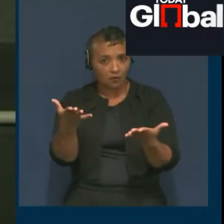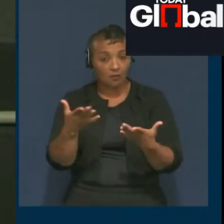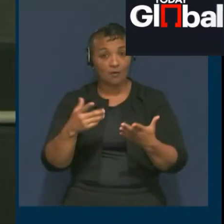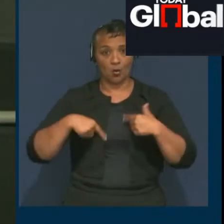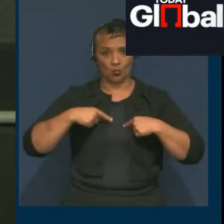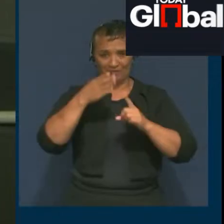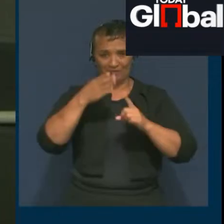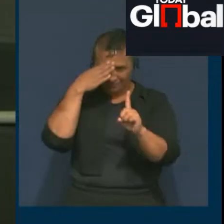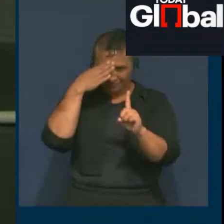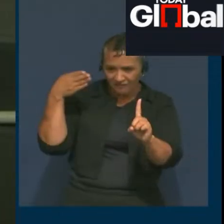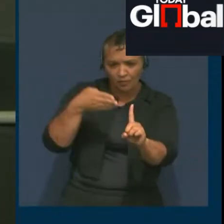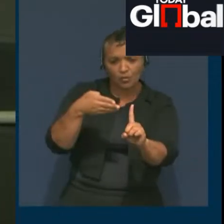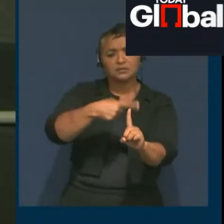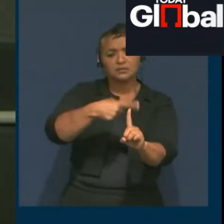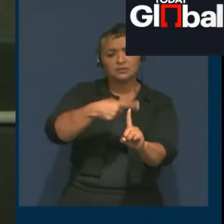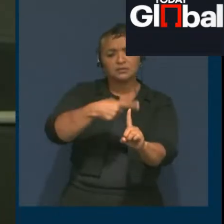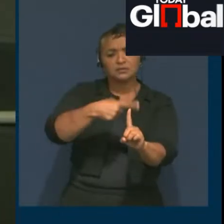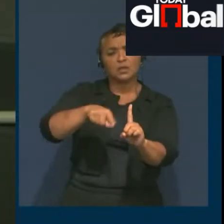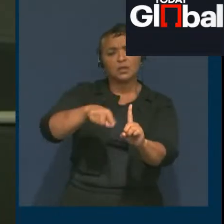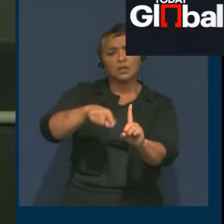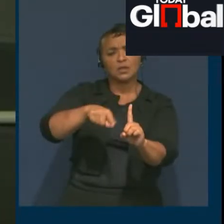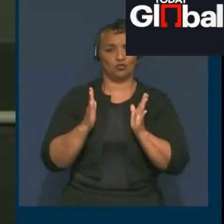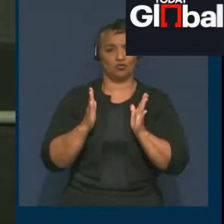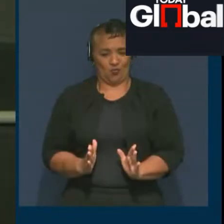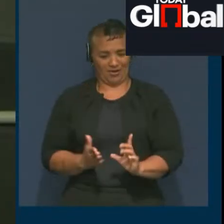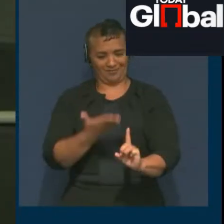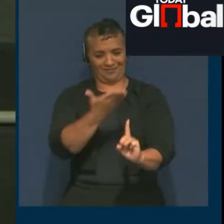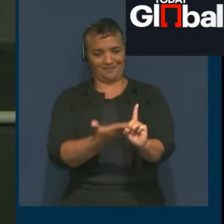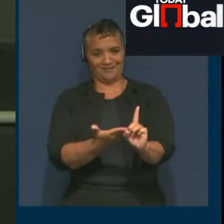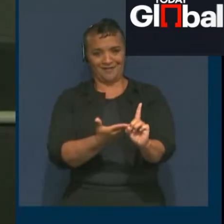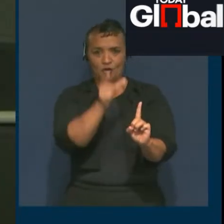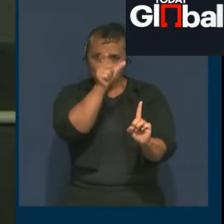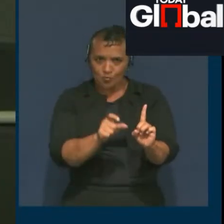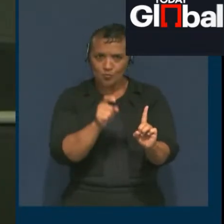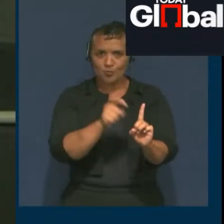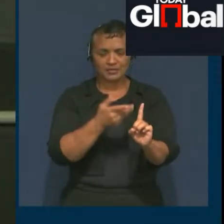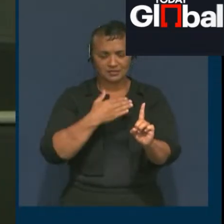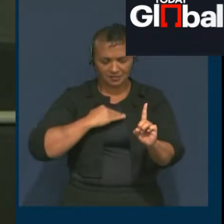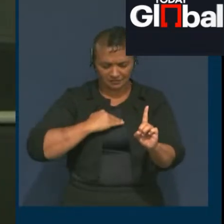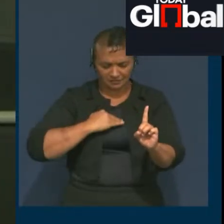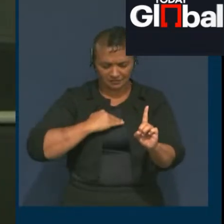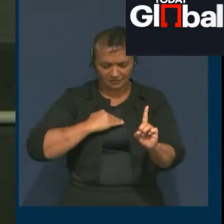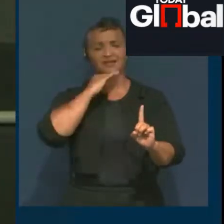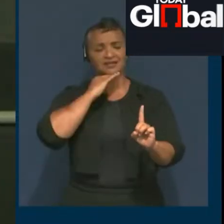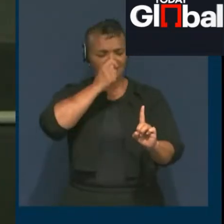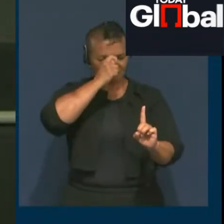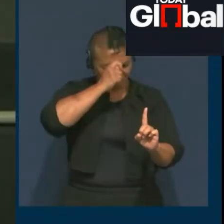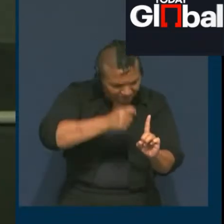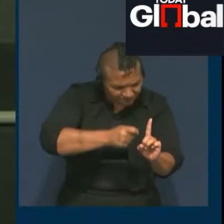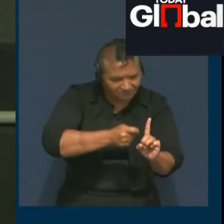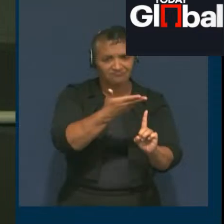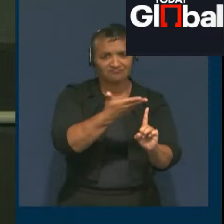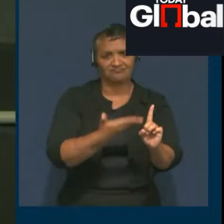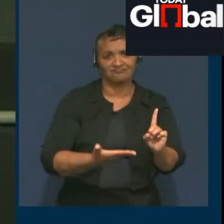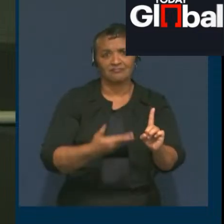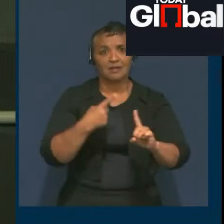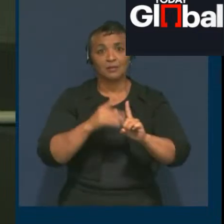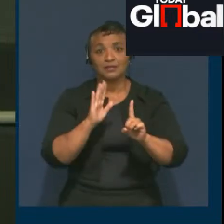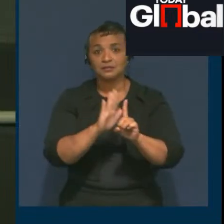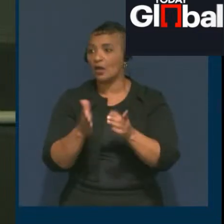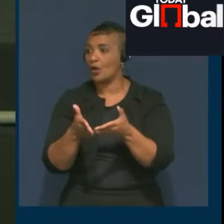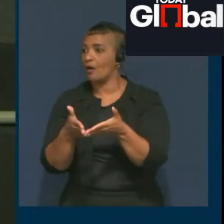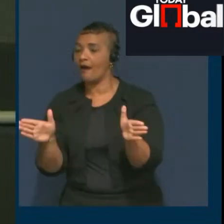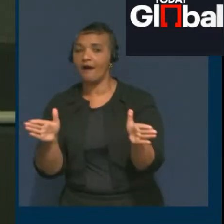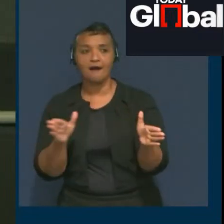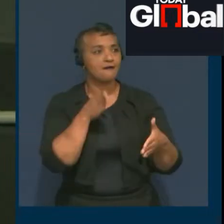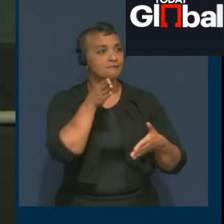being who deserves to have their dignity protected, their will respected, and opportunities open before them to learn and